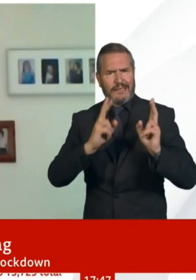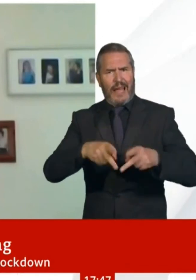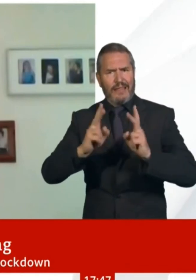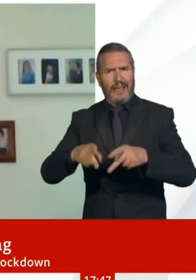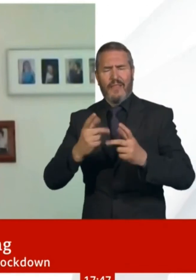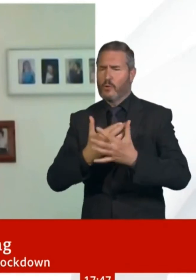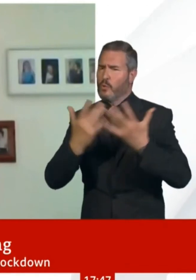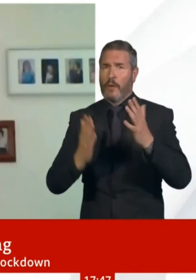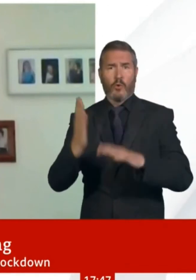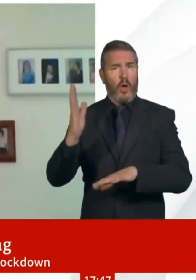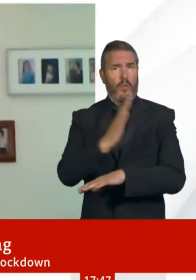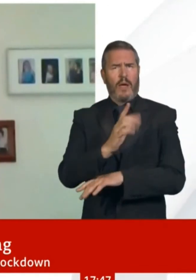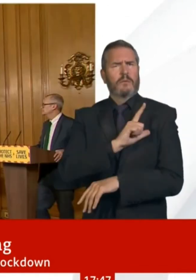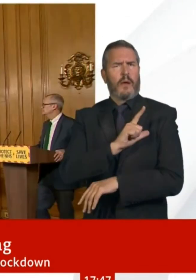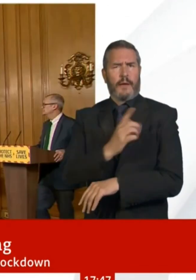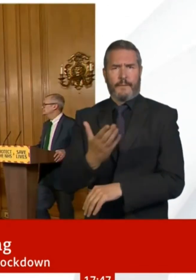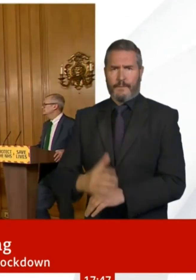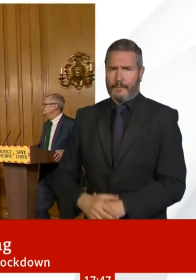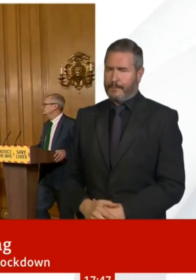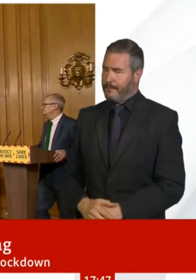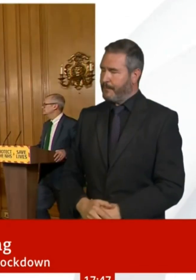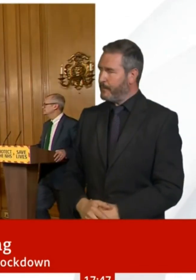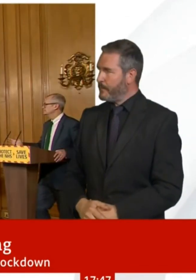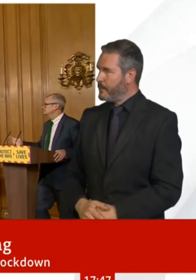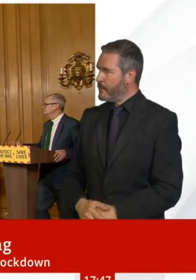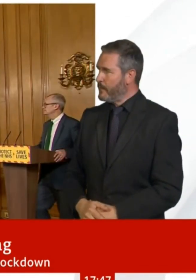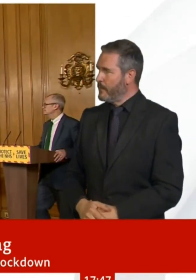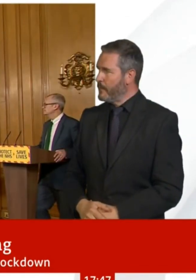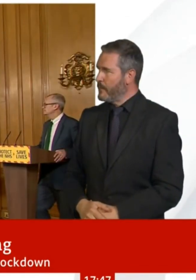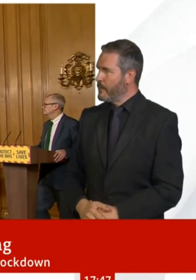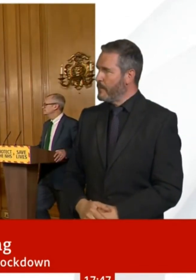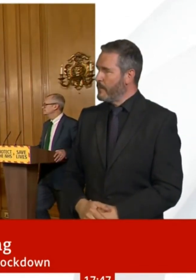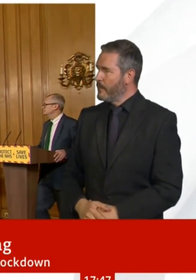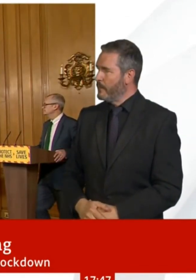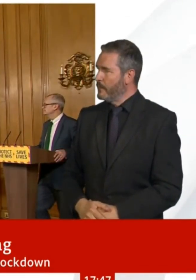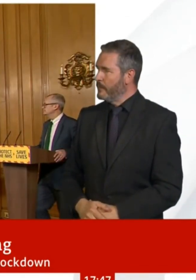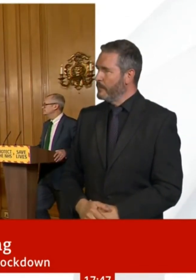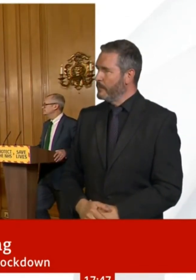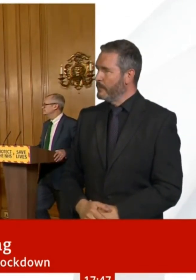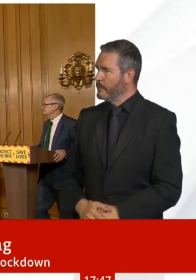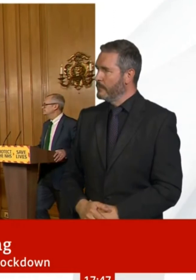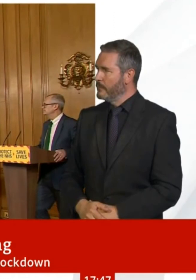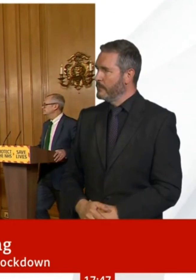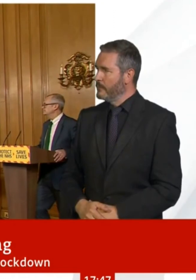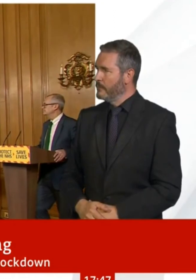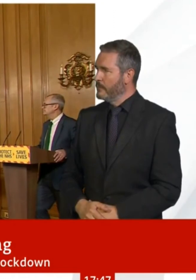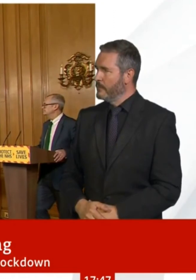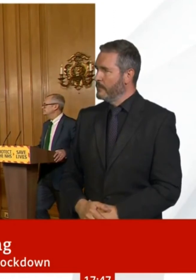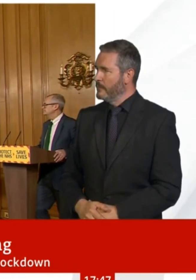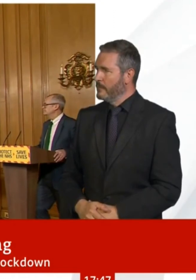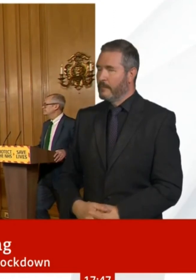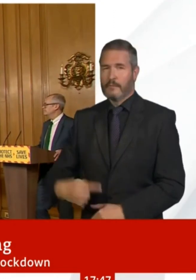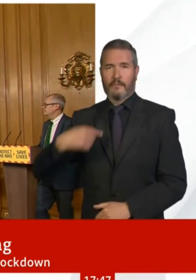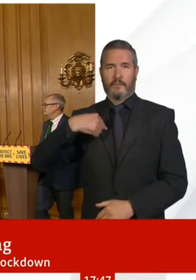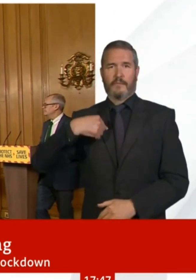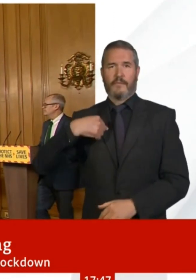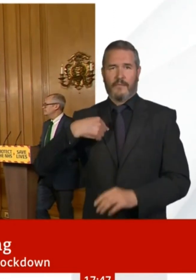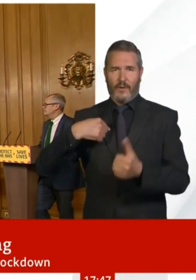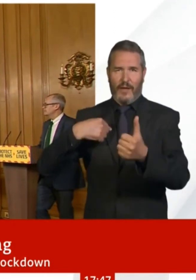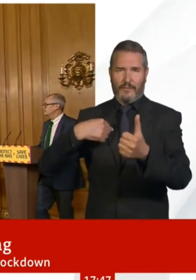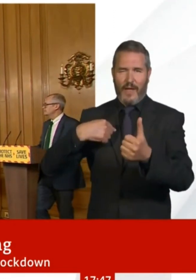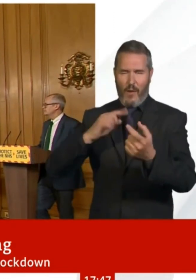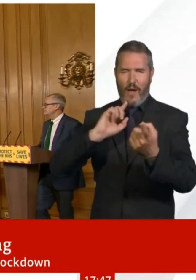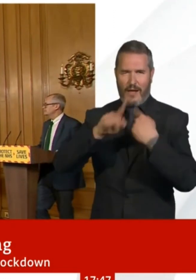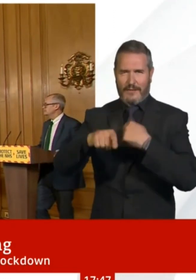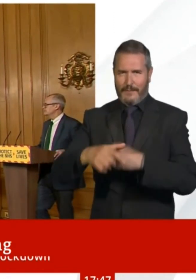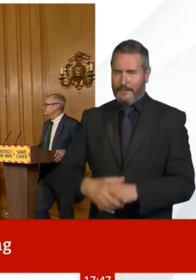figures? They're pointing at me, so I'll give an answer to that.